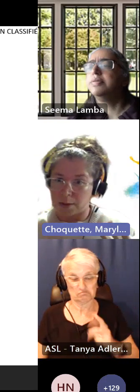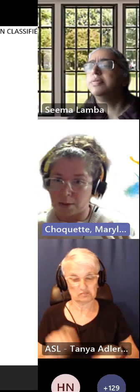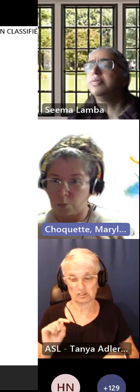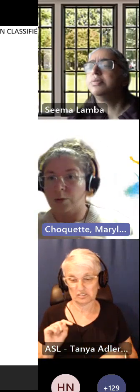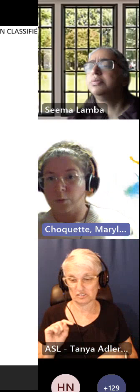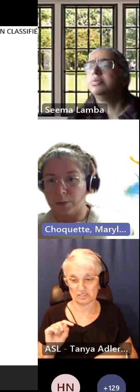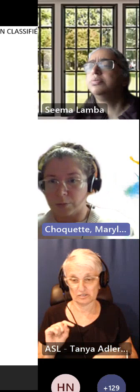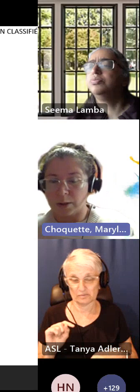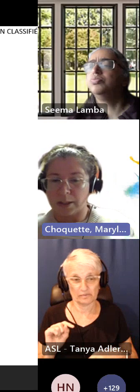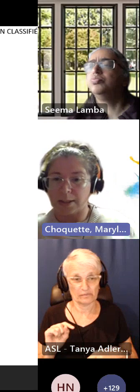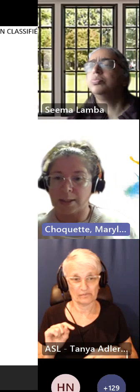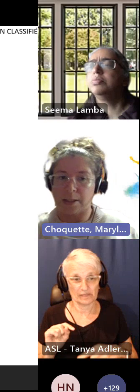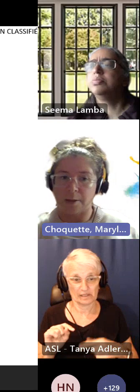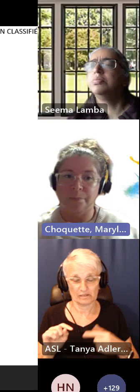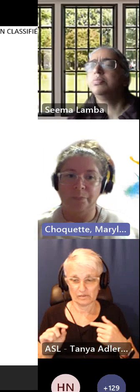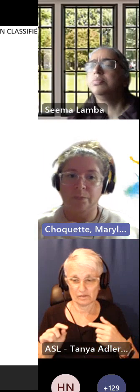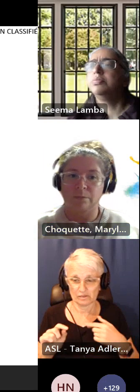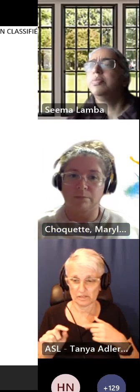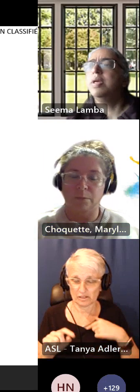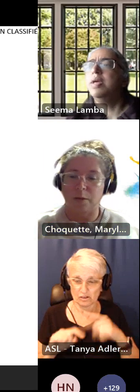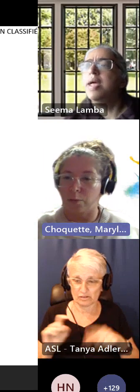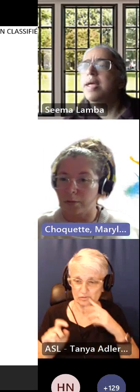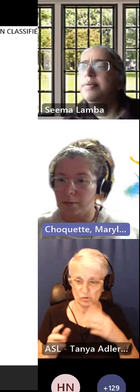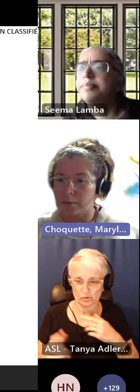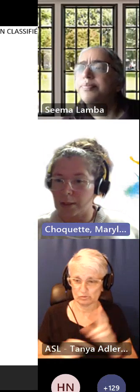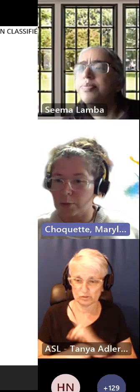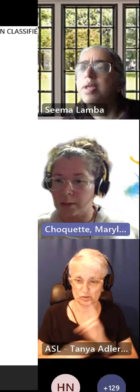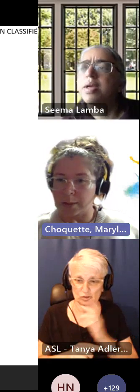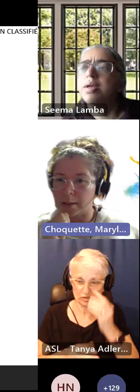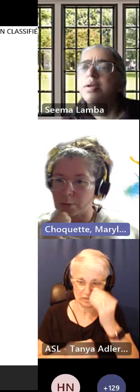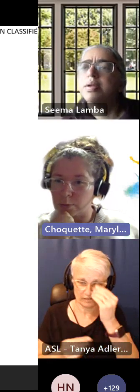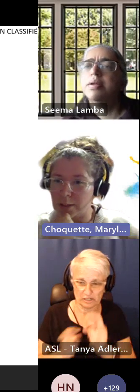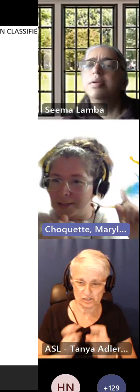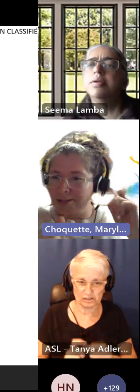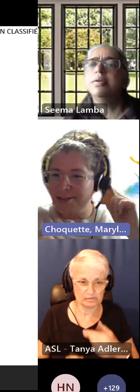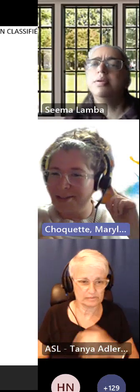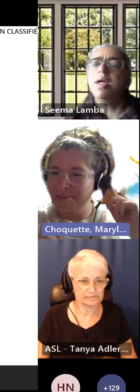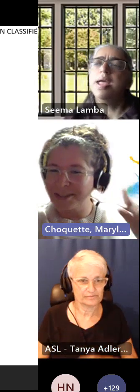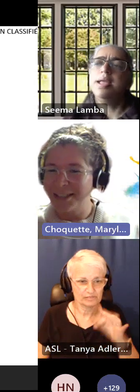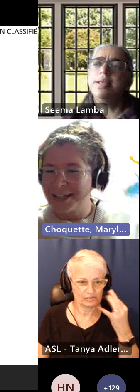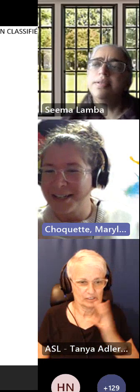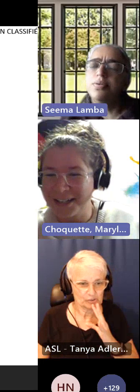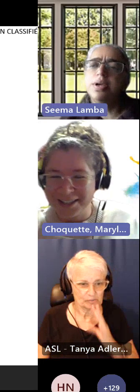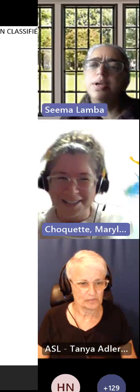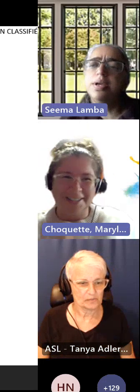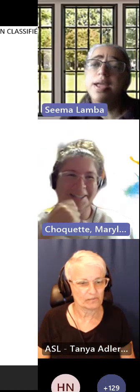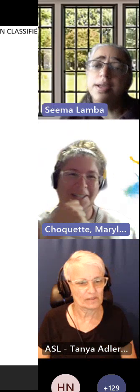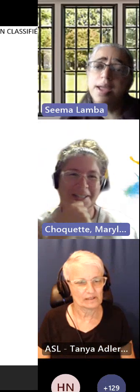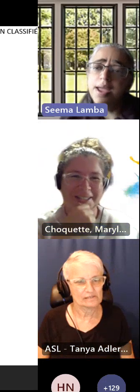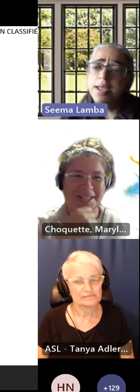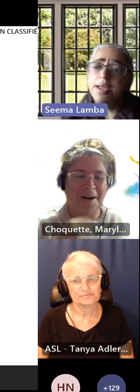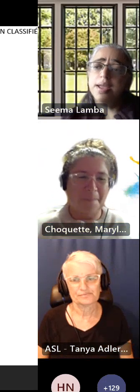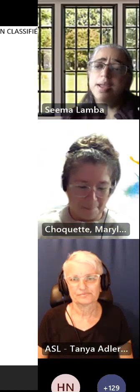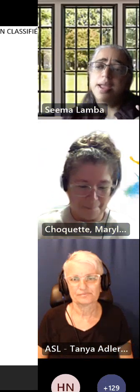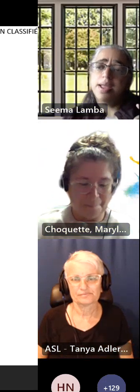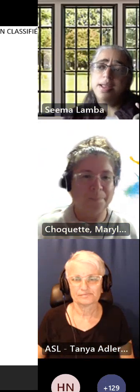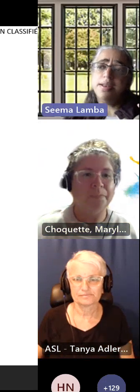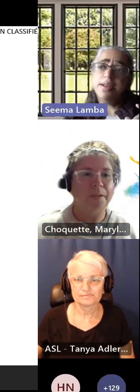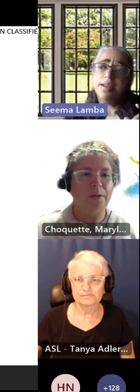it as someone who manipulates the data. So I don't know, une très longue explication. Non, ça va.